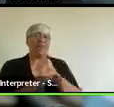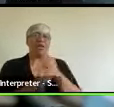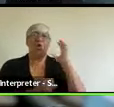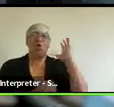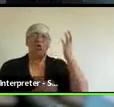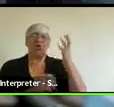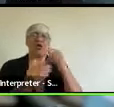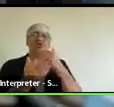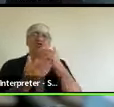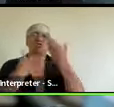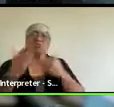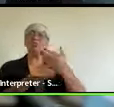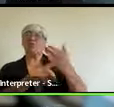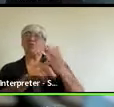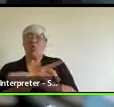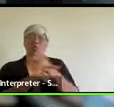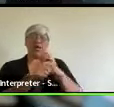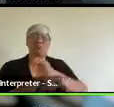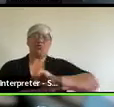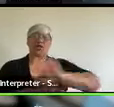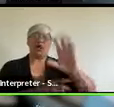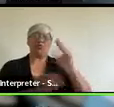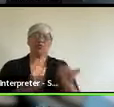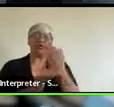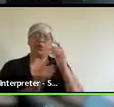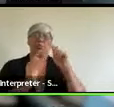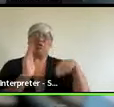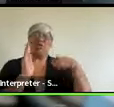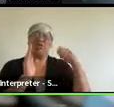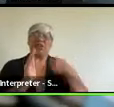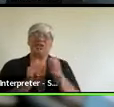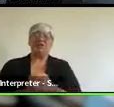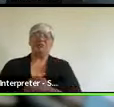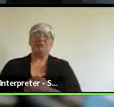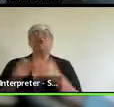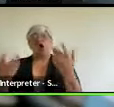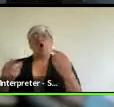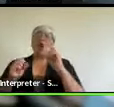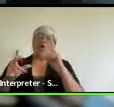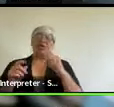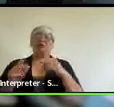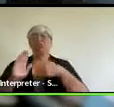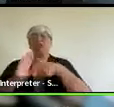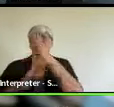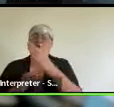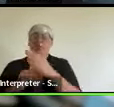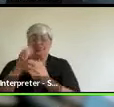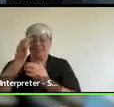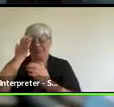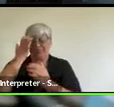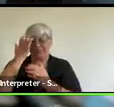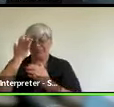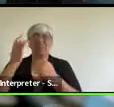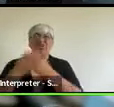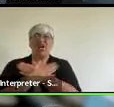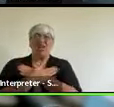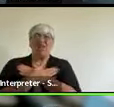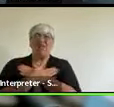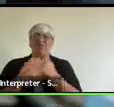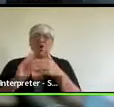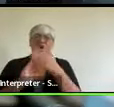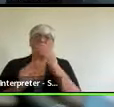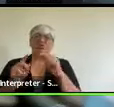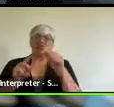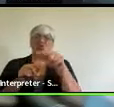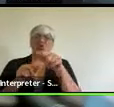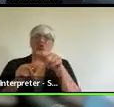release a movie. So that's a frustration. Okay, let's go to the museum, you know, the one our rates pay for, which is a place I personally love, by the way. But is your